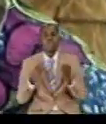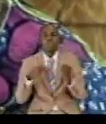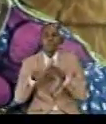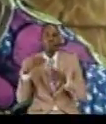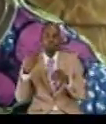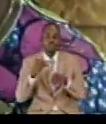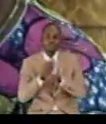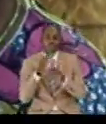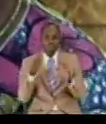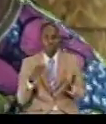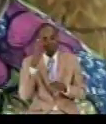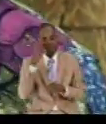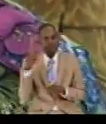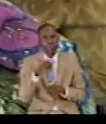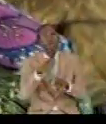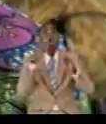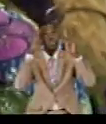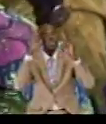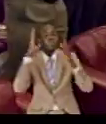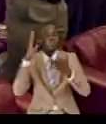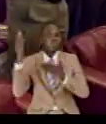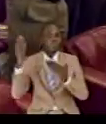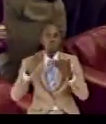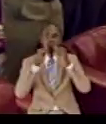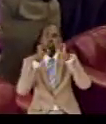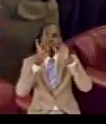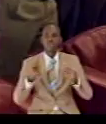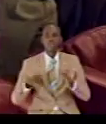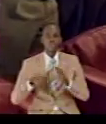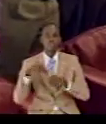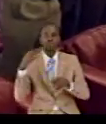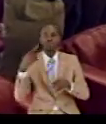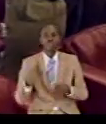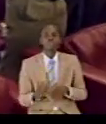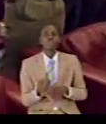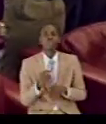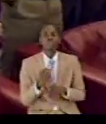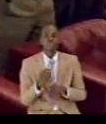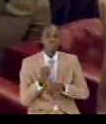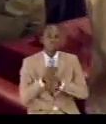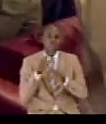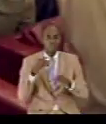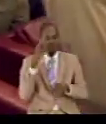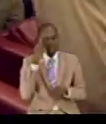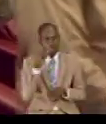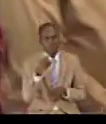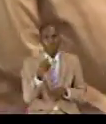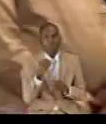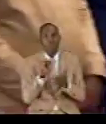He'll bring blessing out of the rock for you. That rock is Christ.